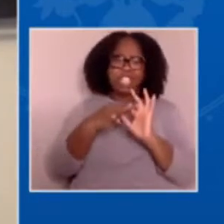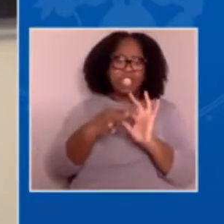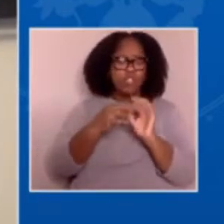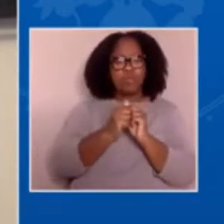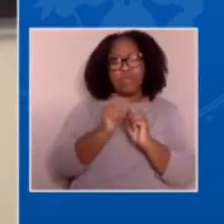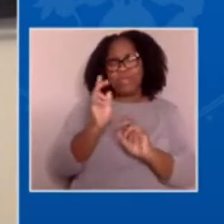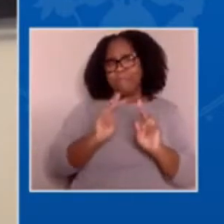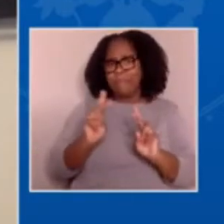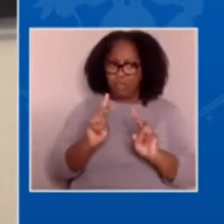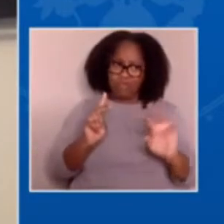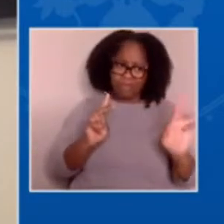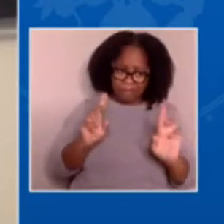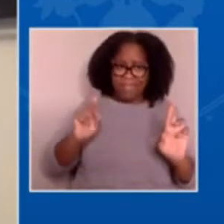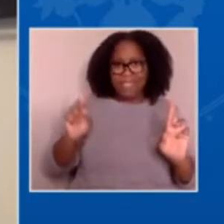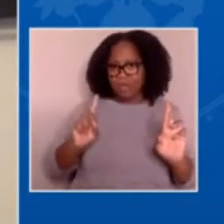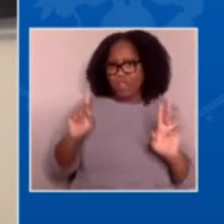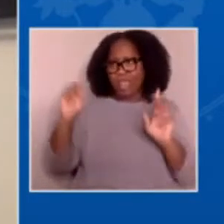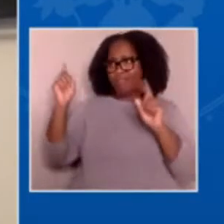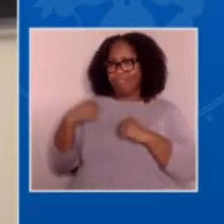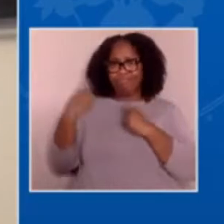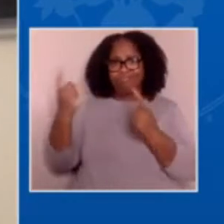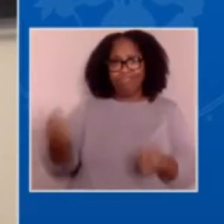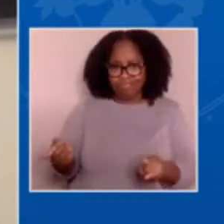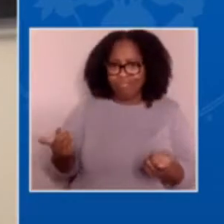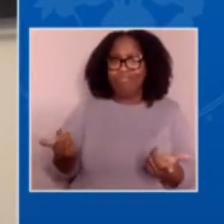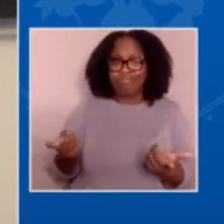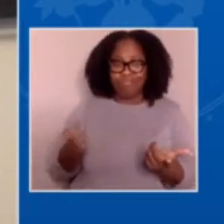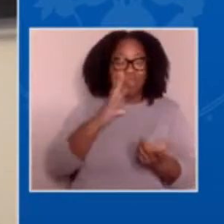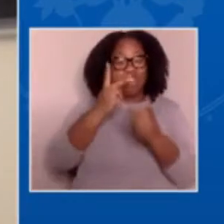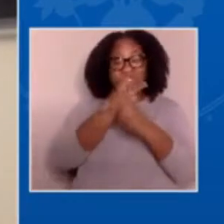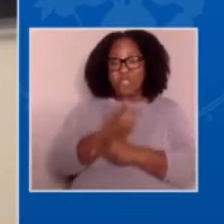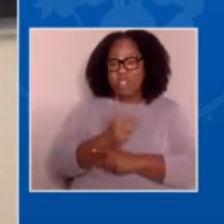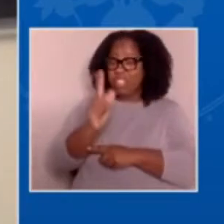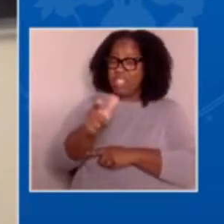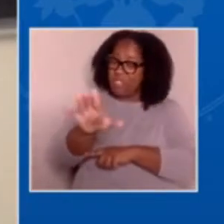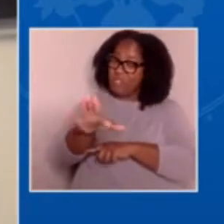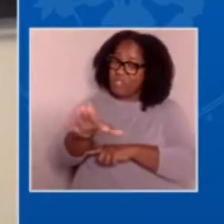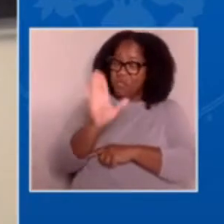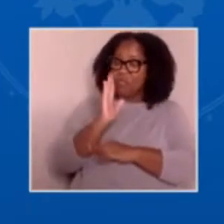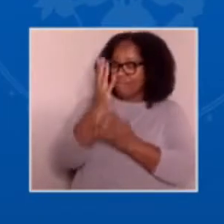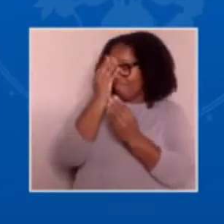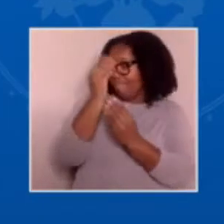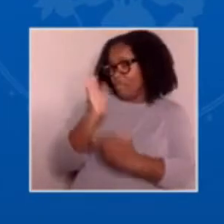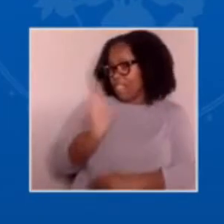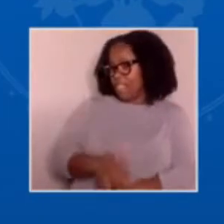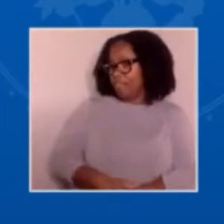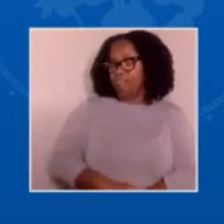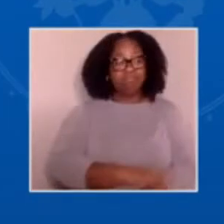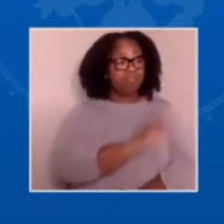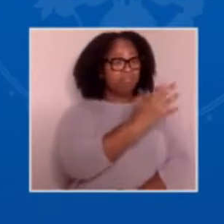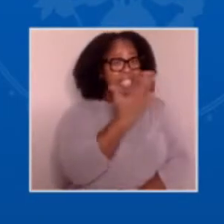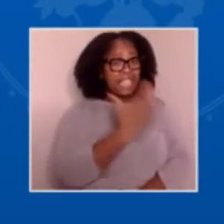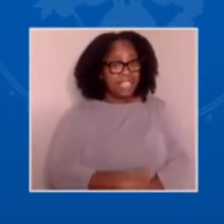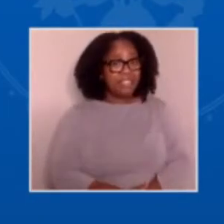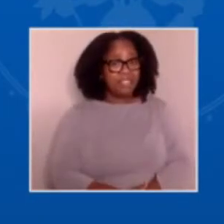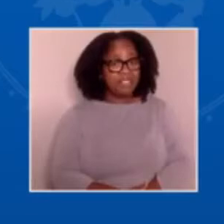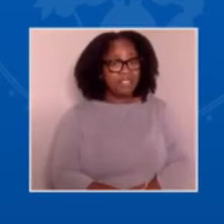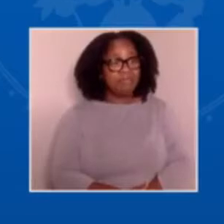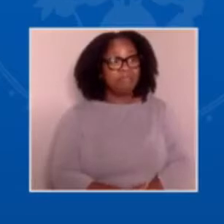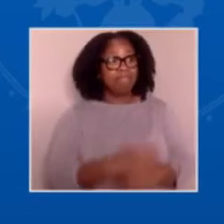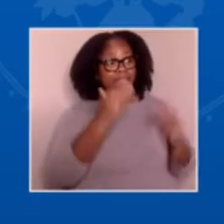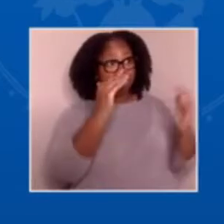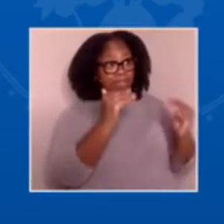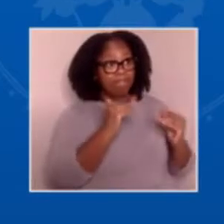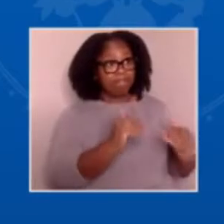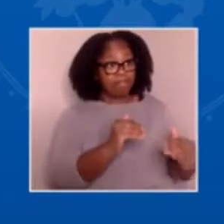people from both sides of the aisle and if we have to read out later this afternoon we'll we're happy to share that with you well thanks great we'll go to our next